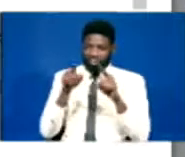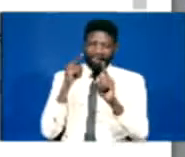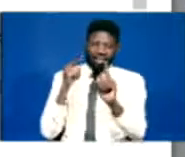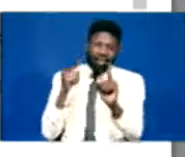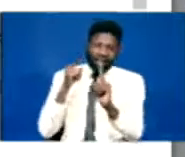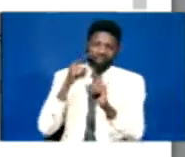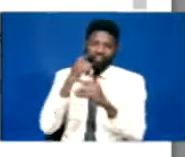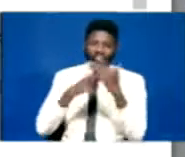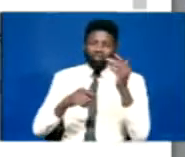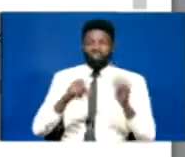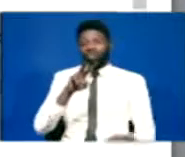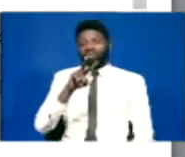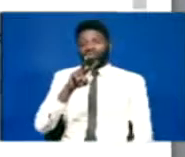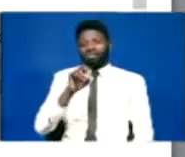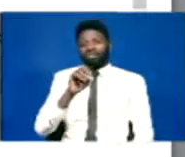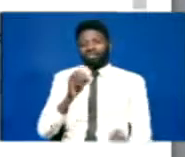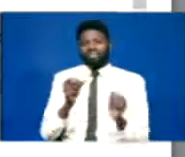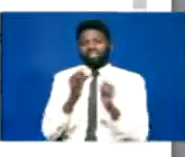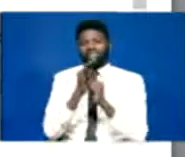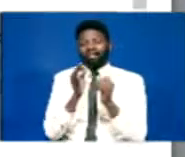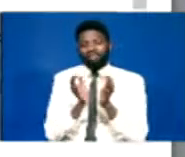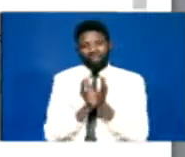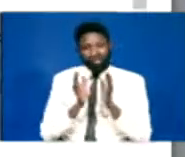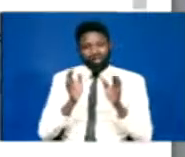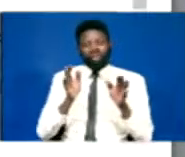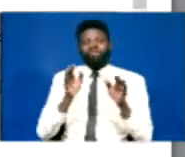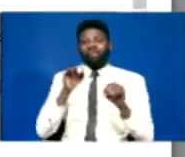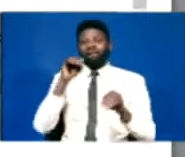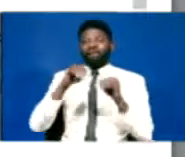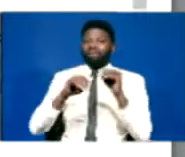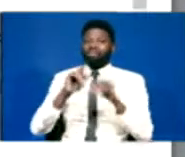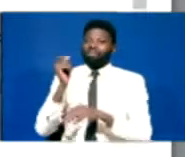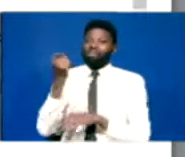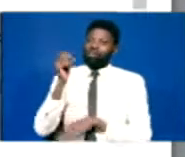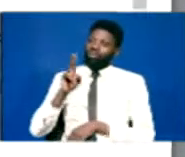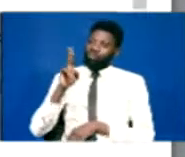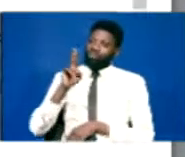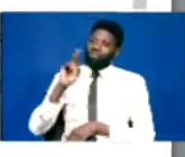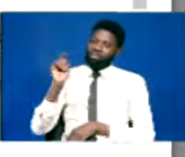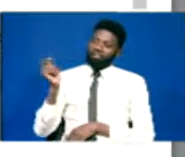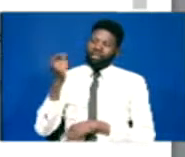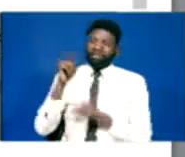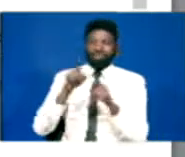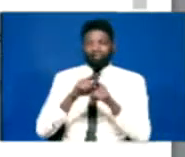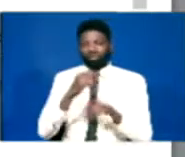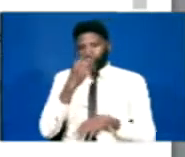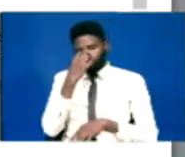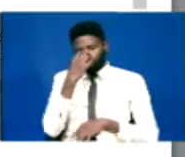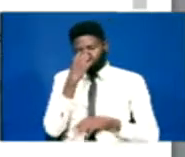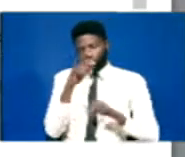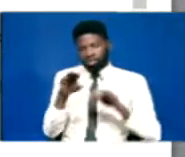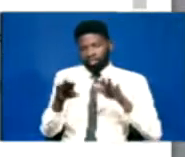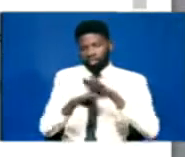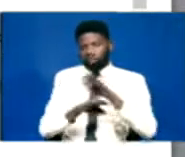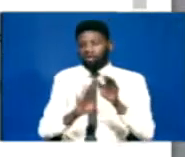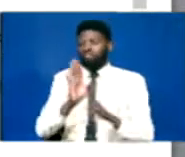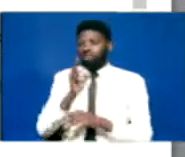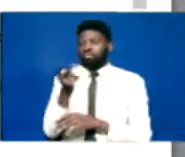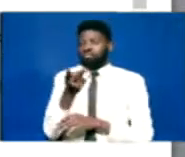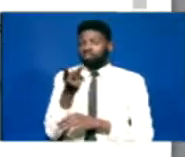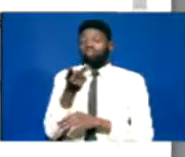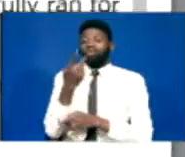2013 general elections with President Uhuru Kenyatta as the president and Ruto as his running mate, and they both